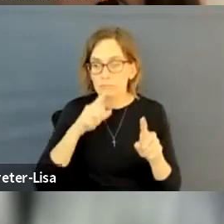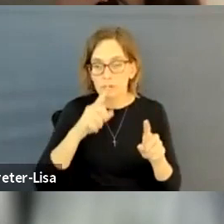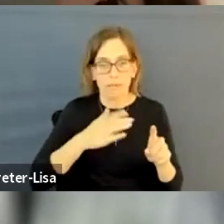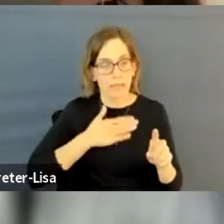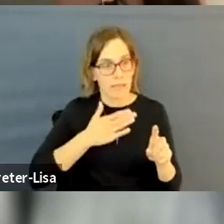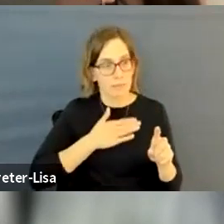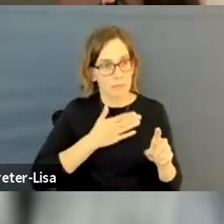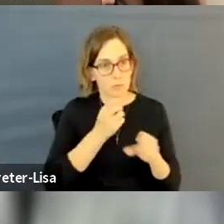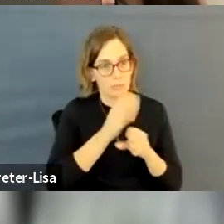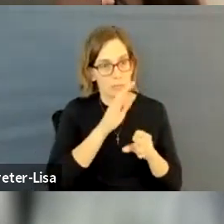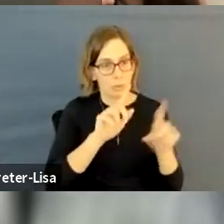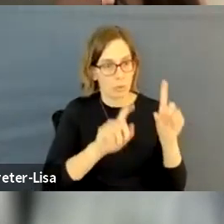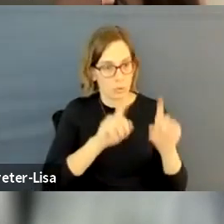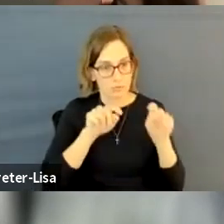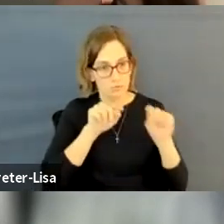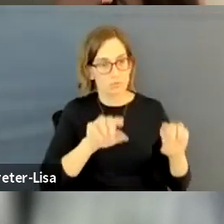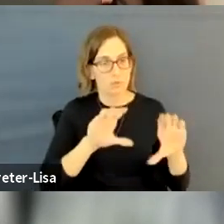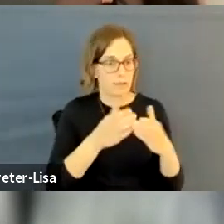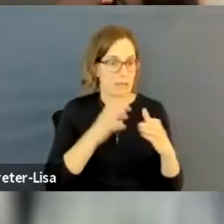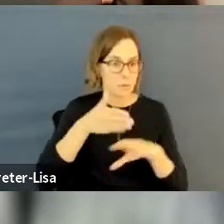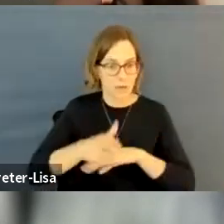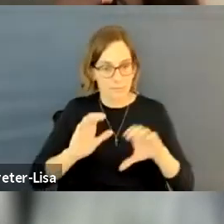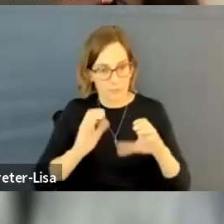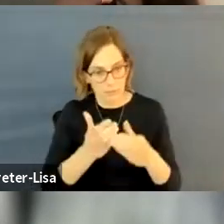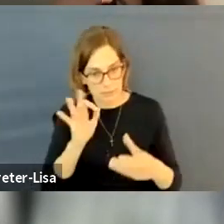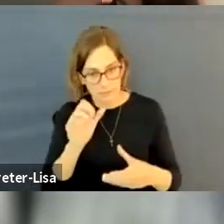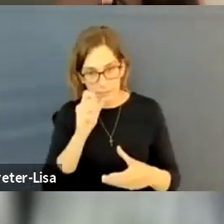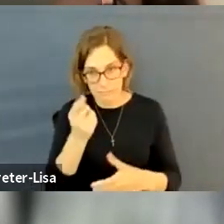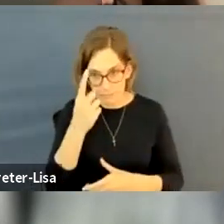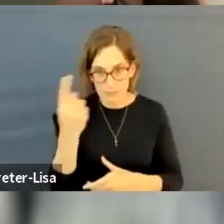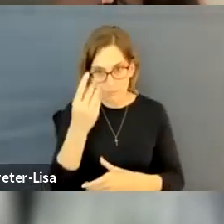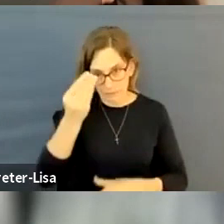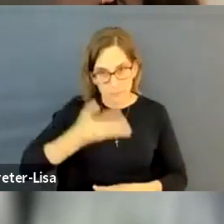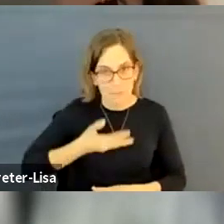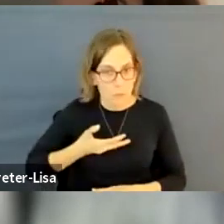get your question during the class or after the class. If you don't understand, let me know.